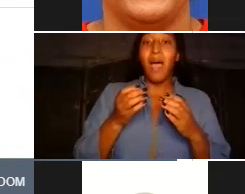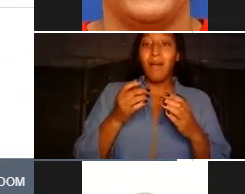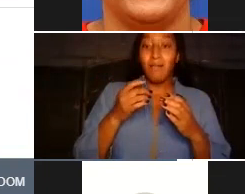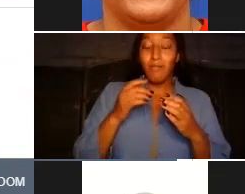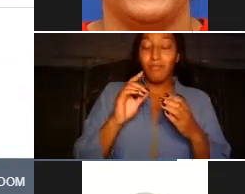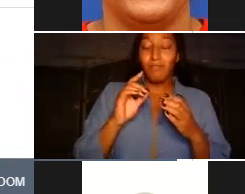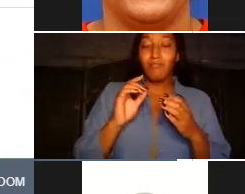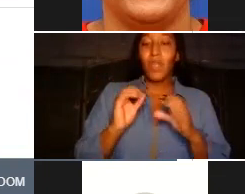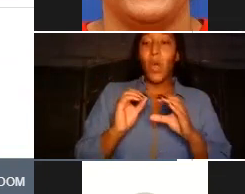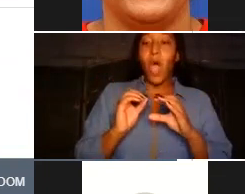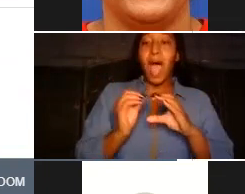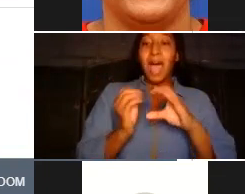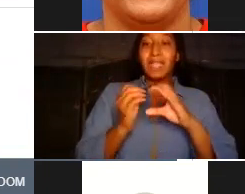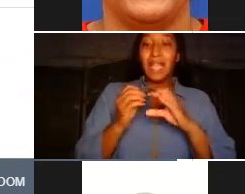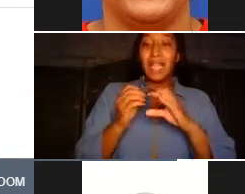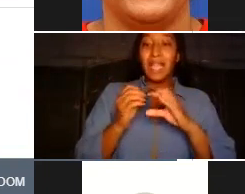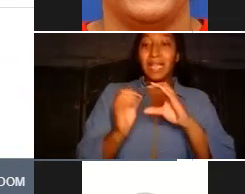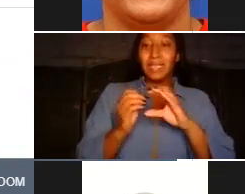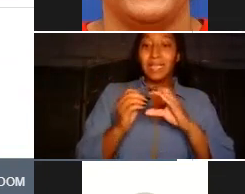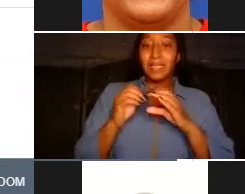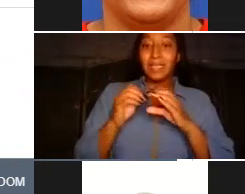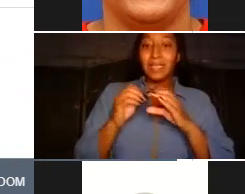in resonance. Okay.